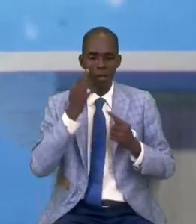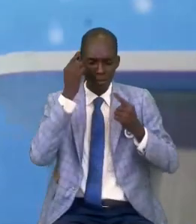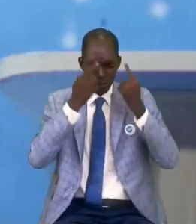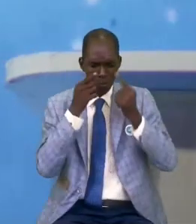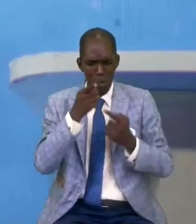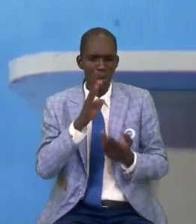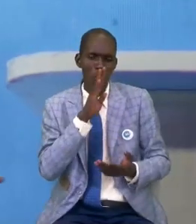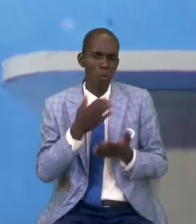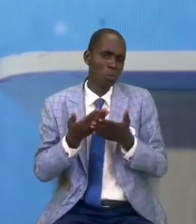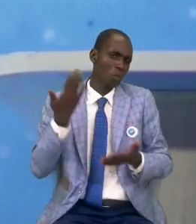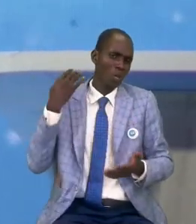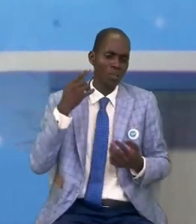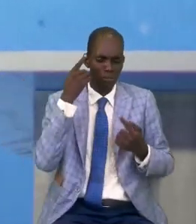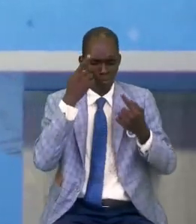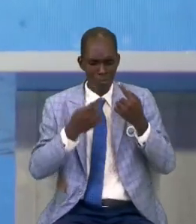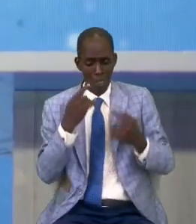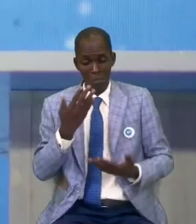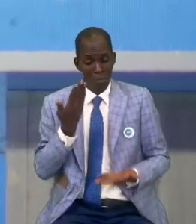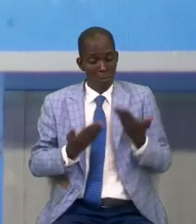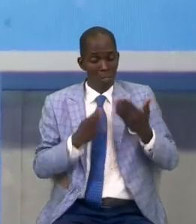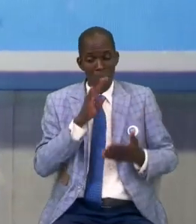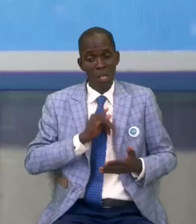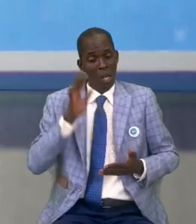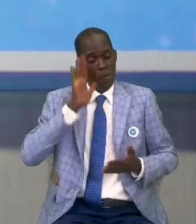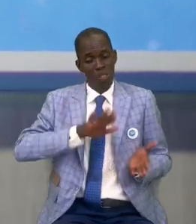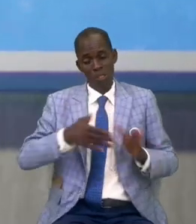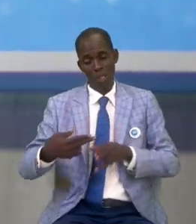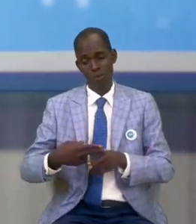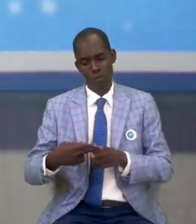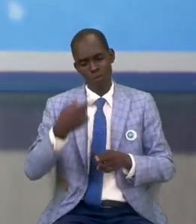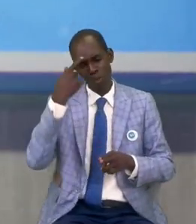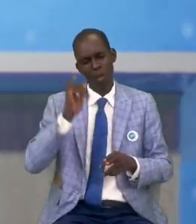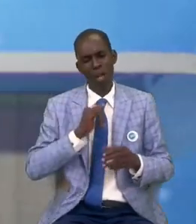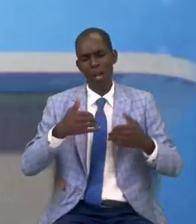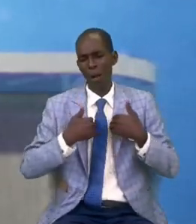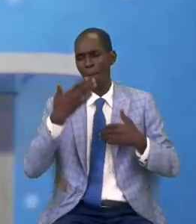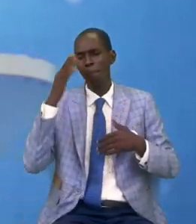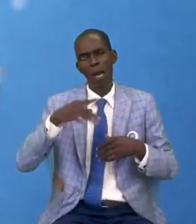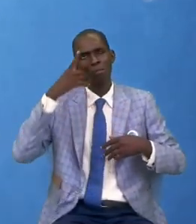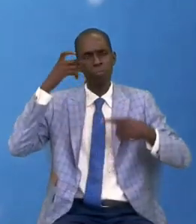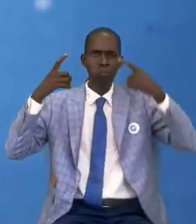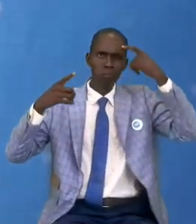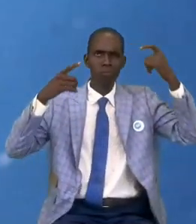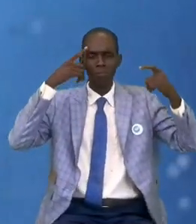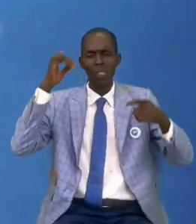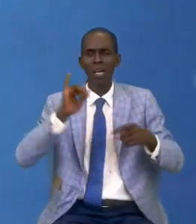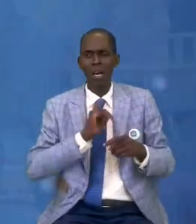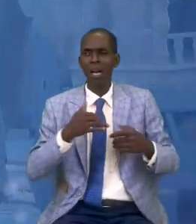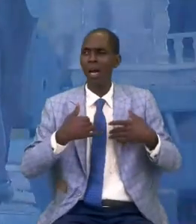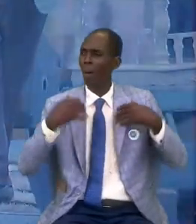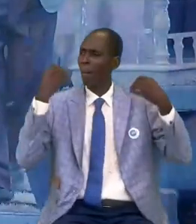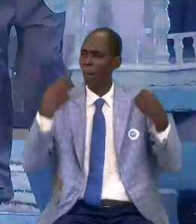with all the circumstances of life. Maybe I will die young. But you came here so that your heart